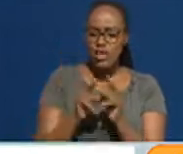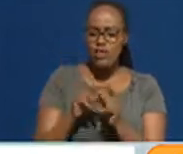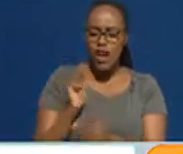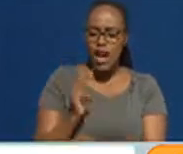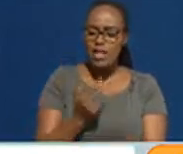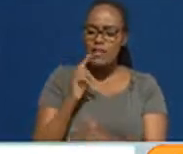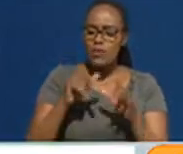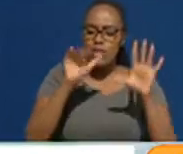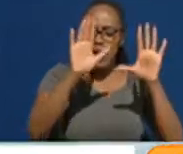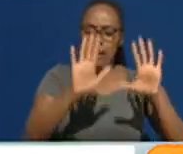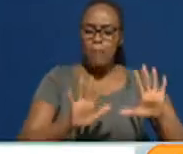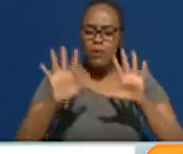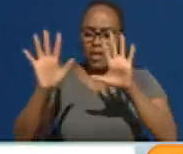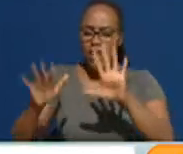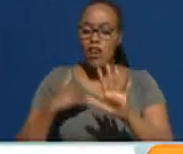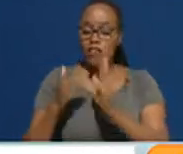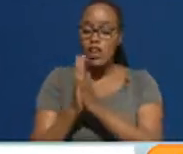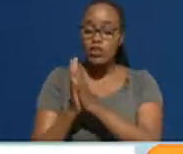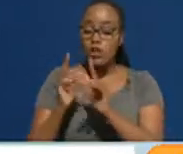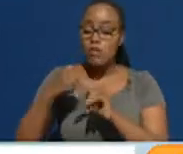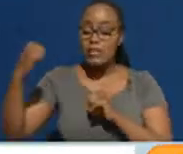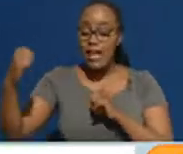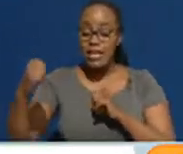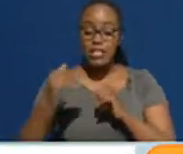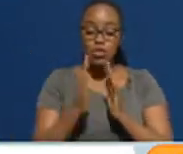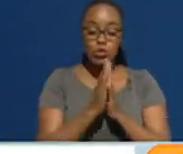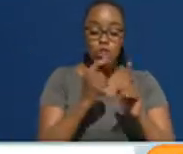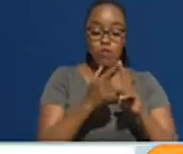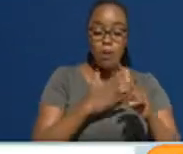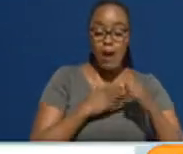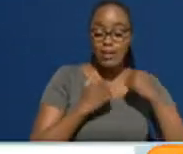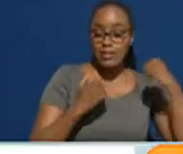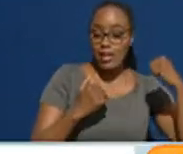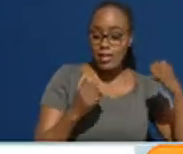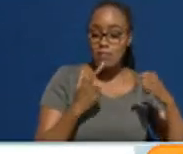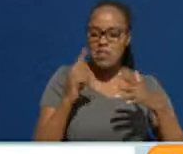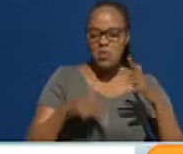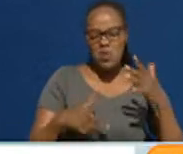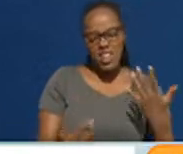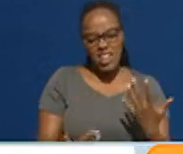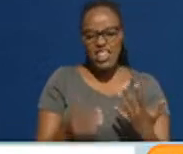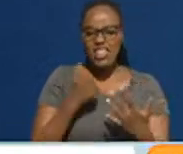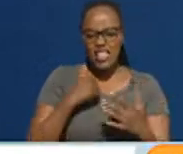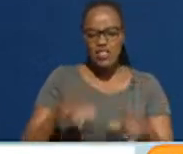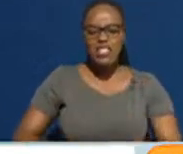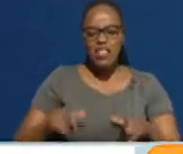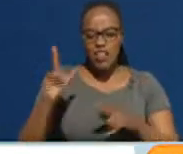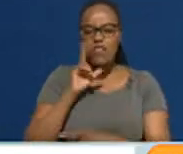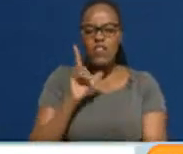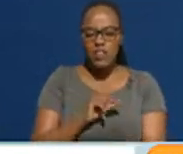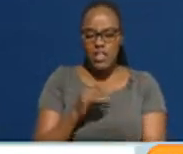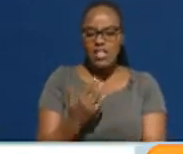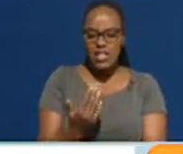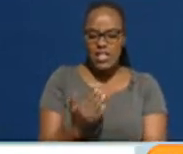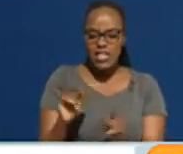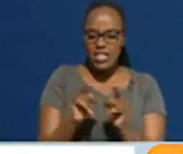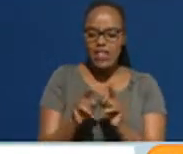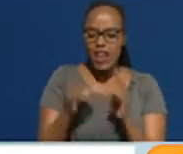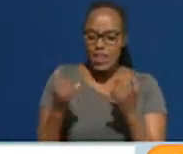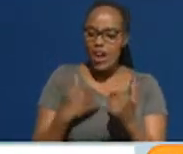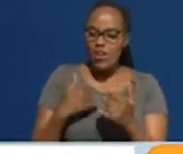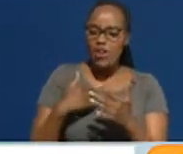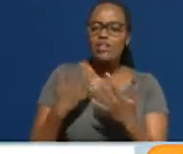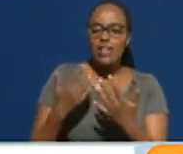reminisced about how the campaign was. There were stories from his side, stories from my side. I told him he had some ideas I really liked, you know, Naitu na